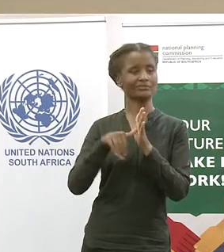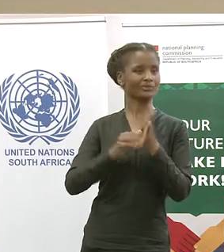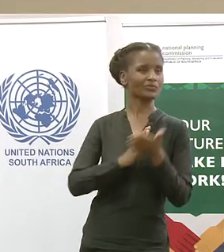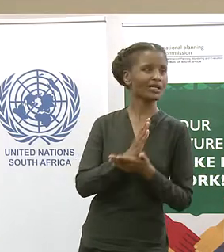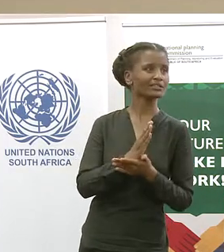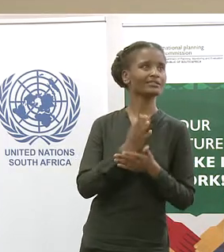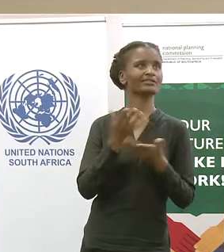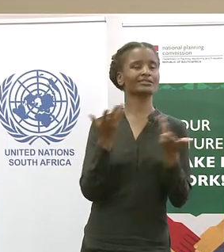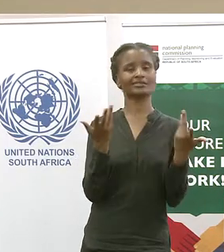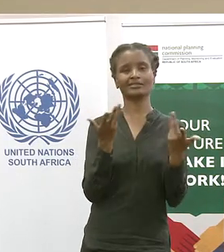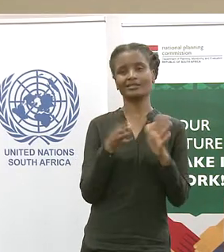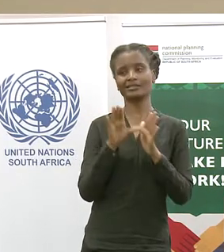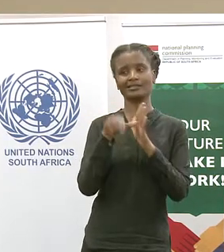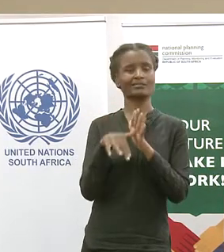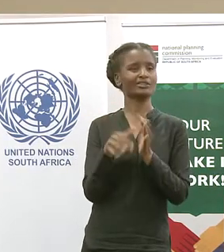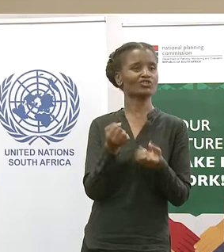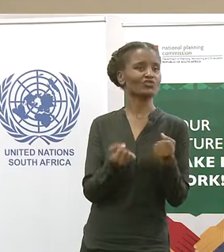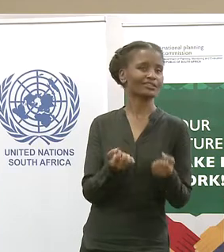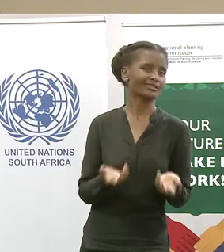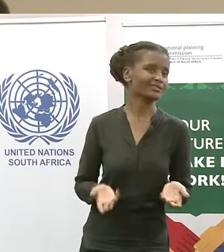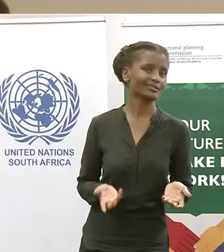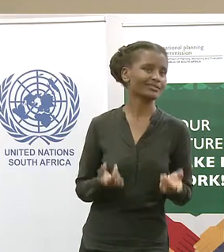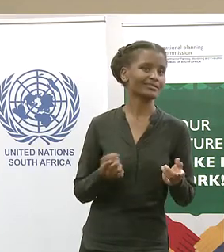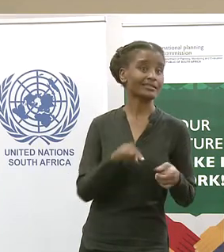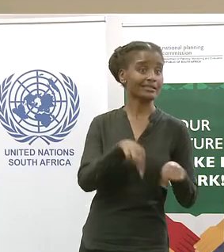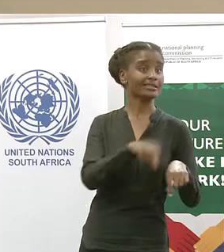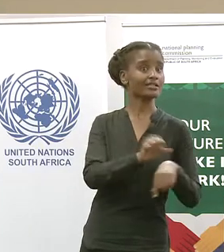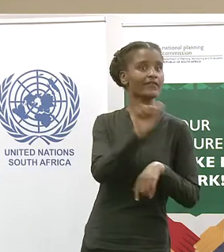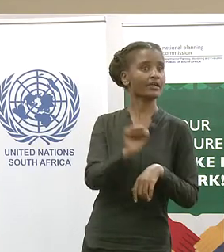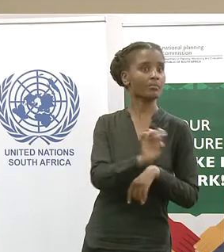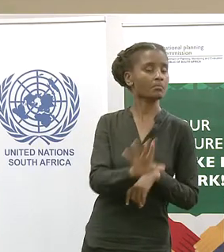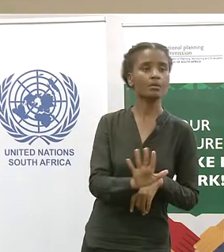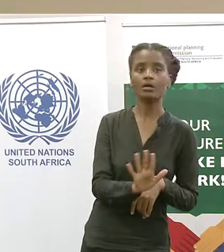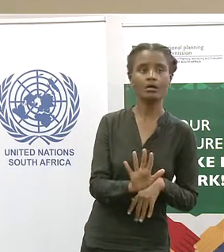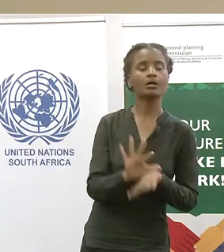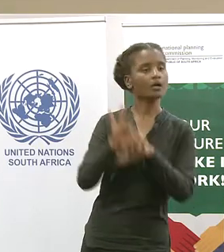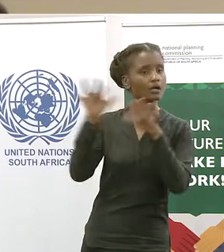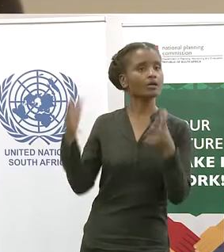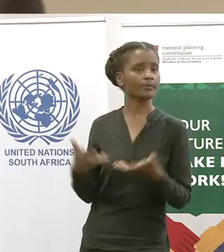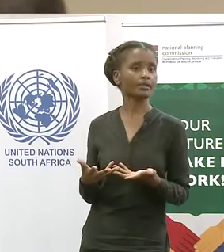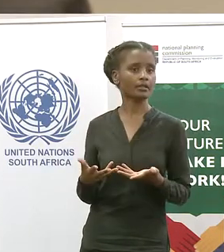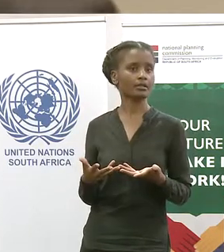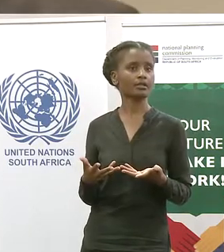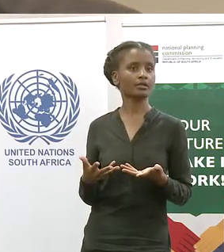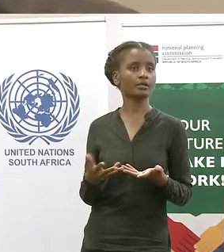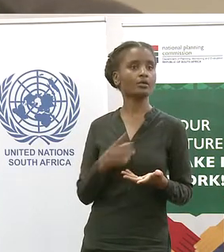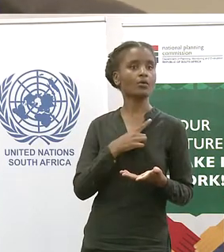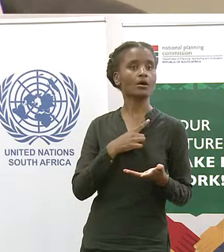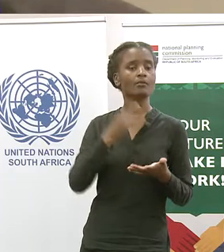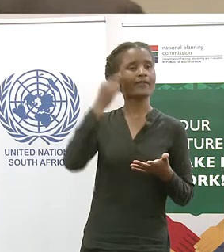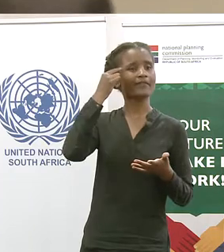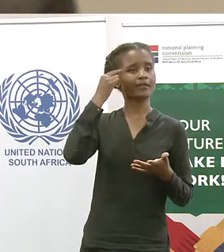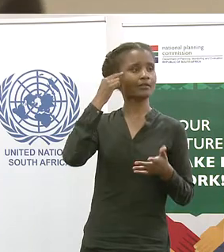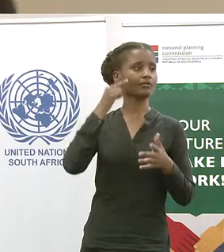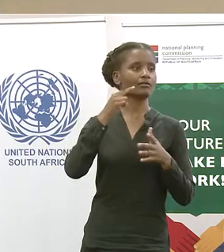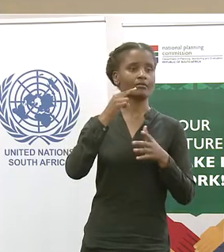of disability justice, not only in South Africa, but globally. I think about the